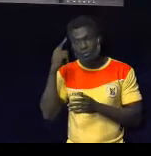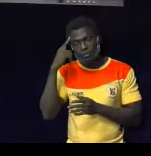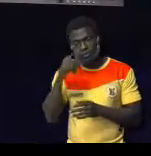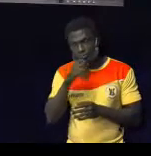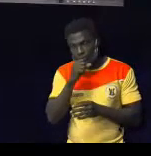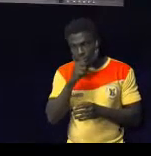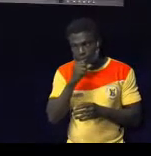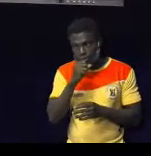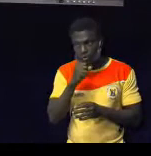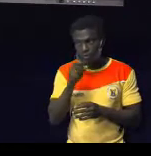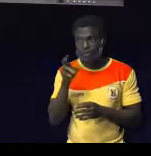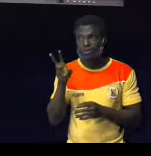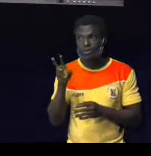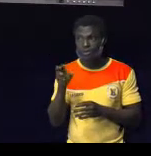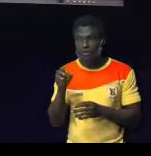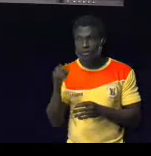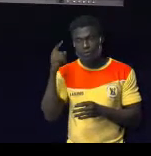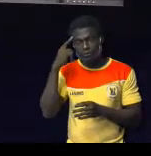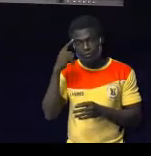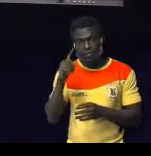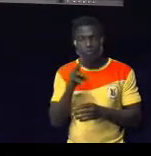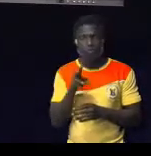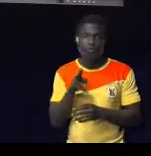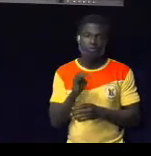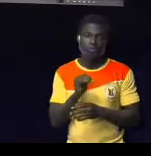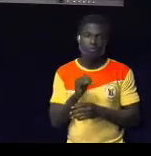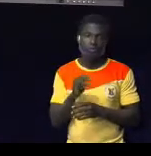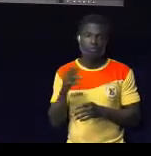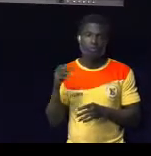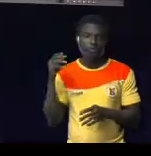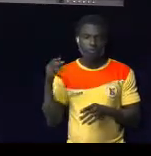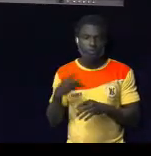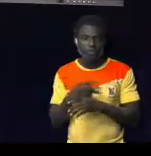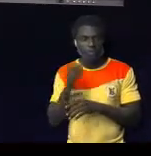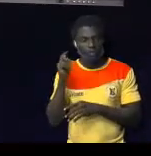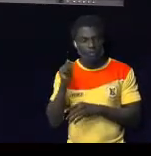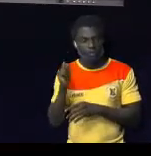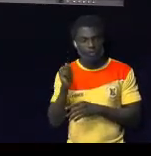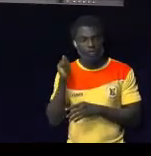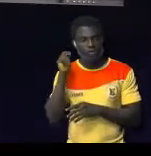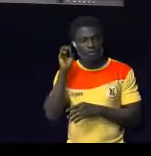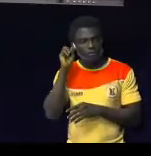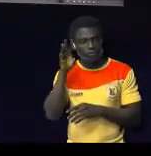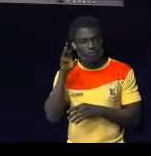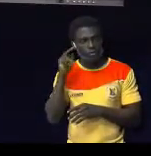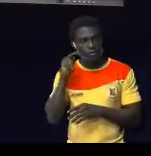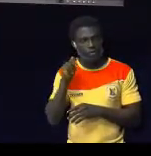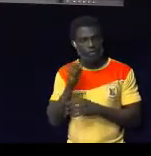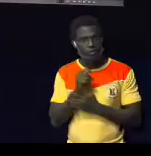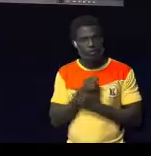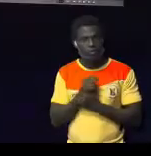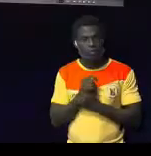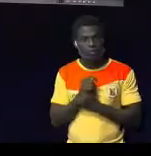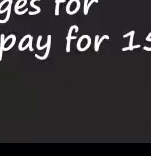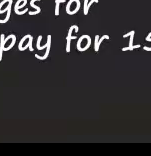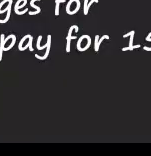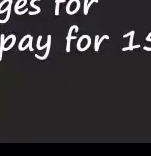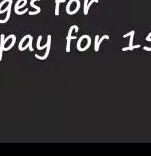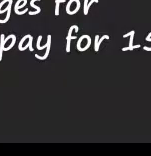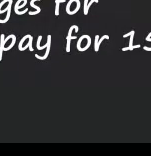150 oranges? You have 30 seconds to copy this, but do not go away, because today is Tuesday, and you know what we have? Magic